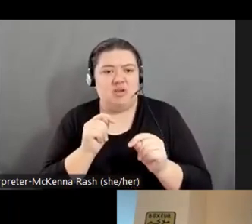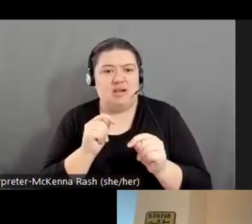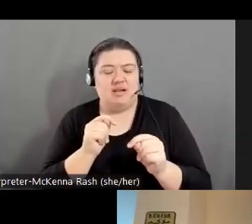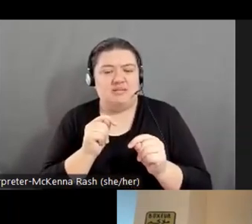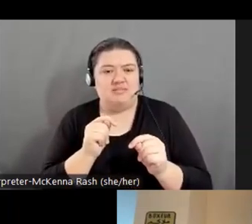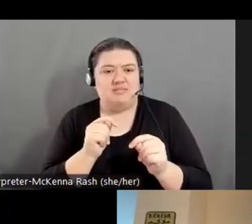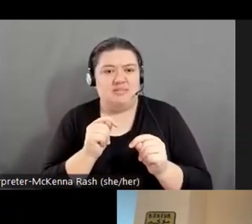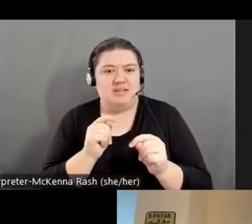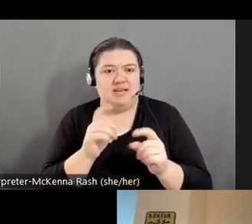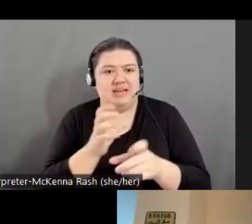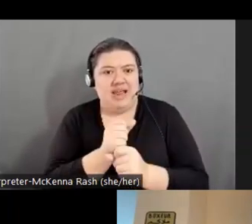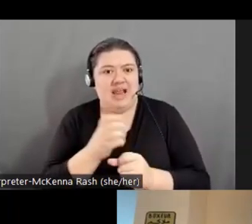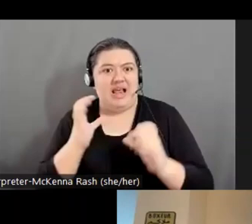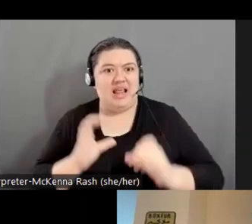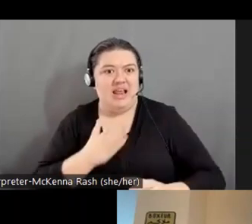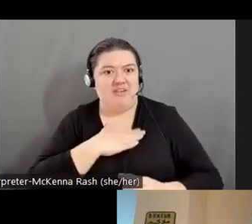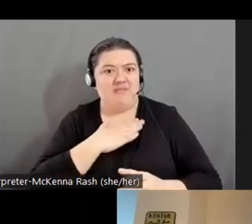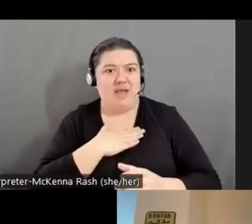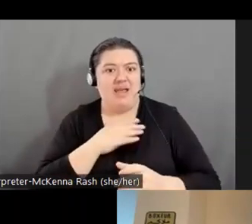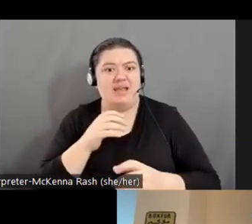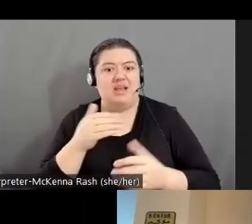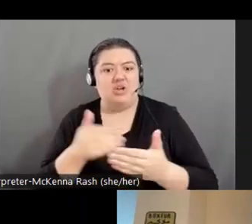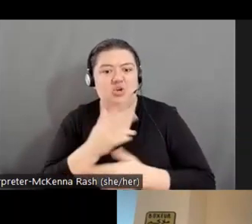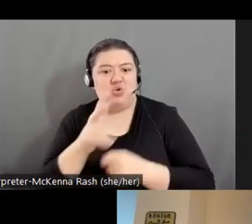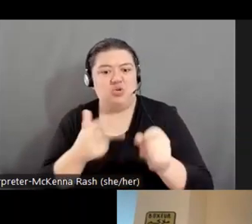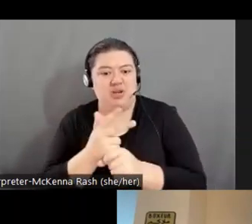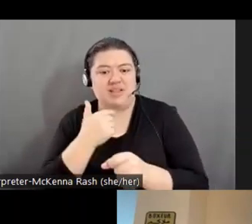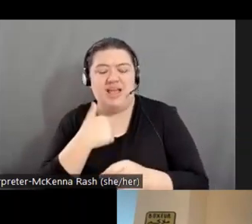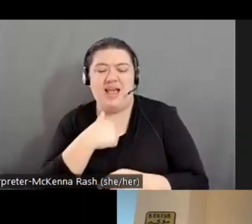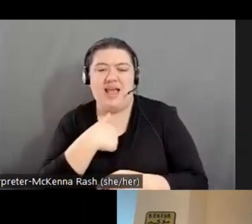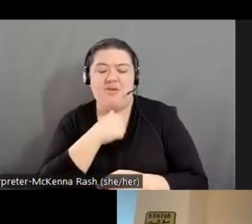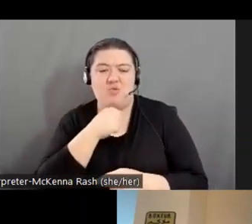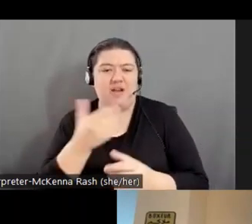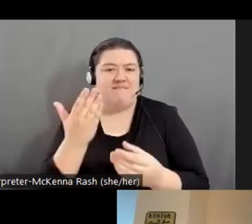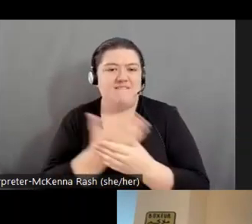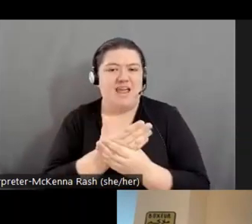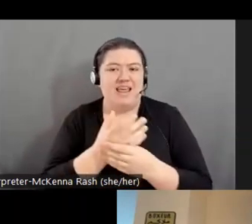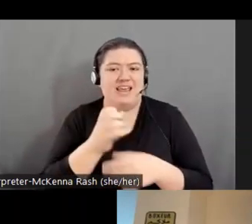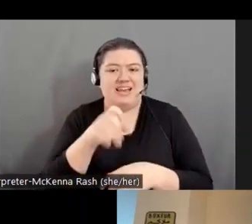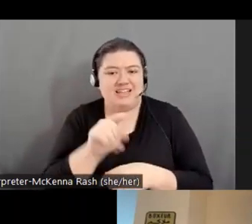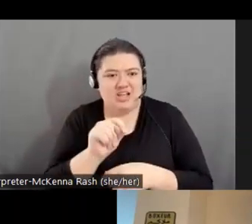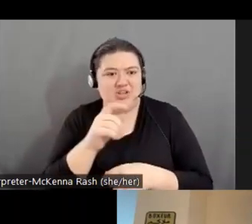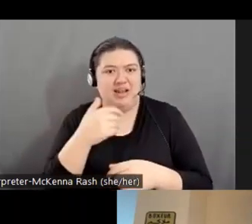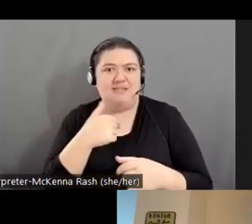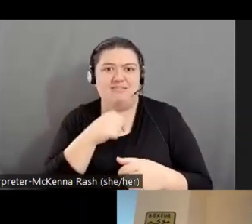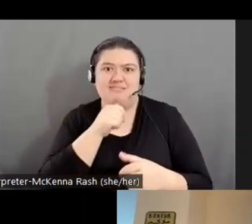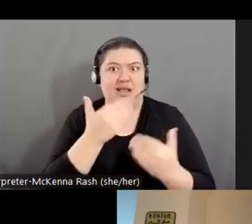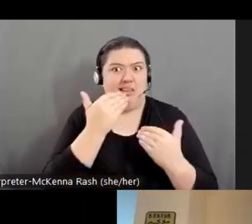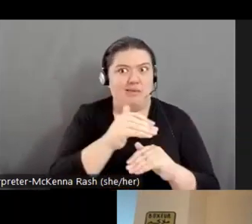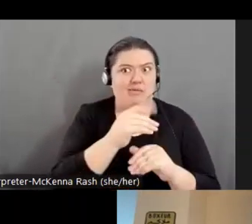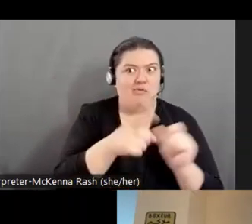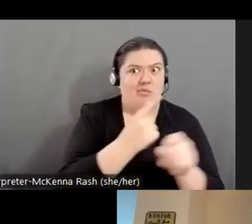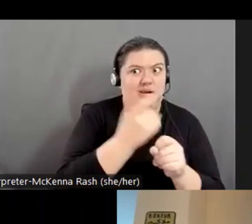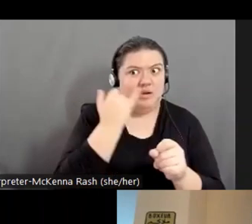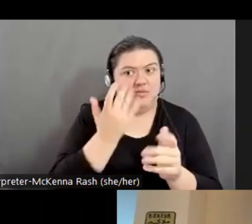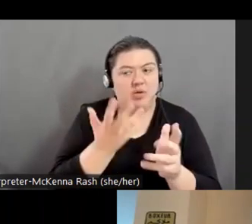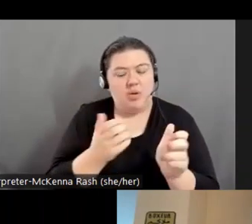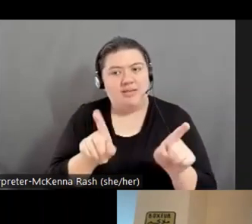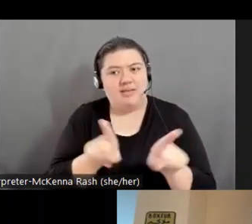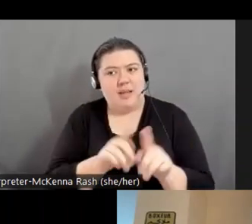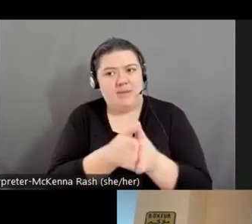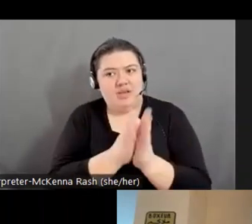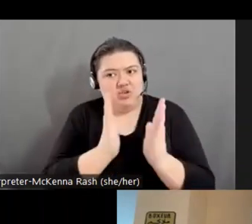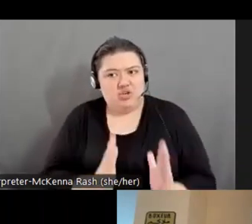3 years. I would not file it as an extension because I might be limited to the 1 year if they want to use the same petitioner. Rather, I would file an all